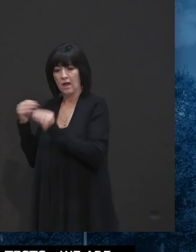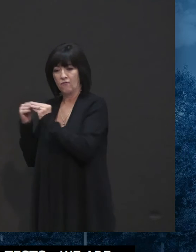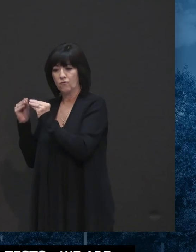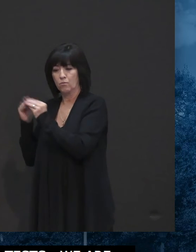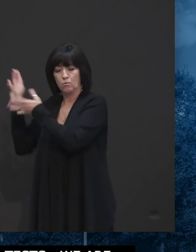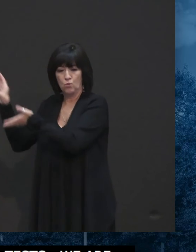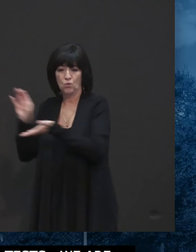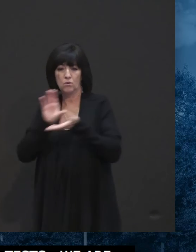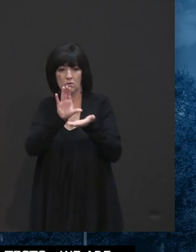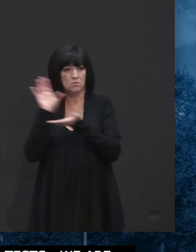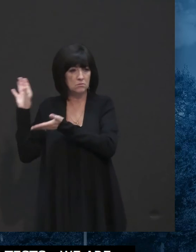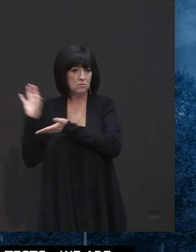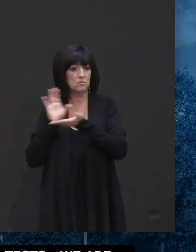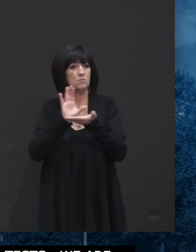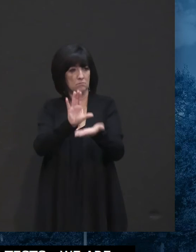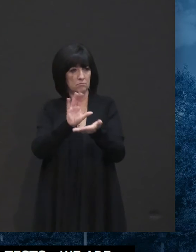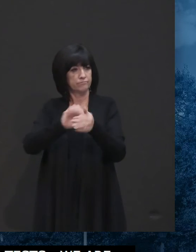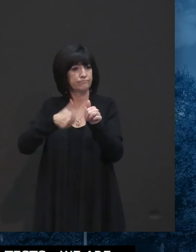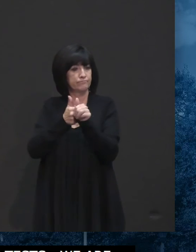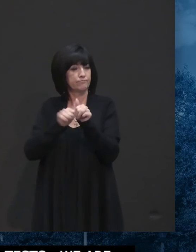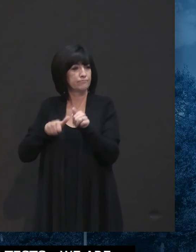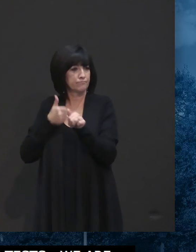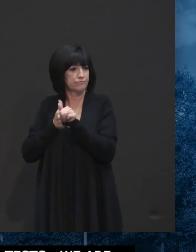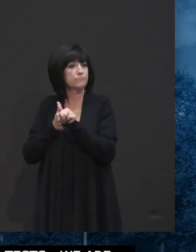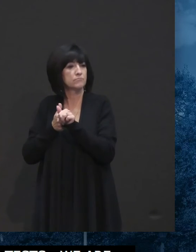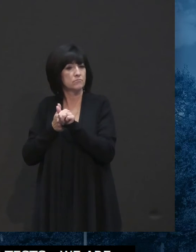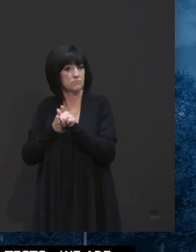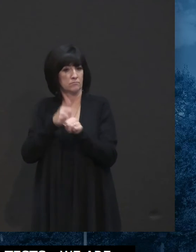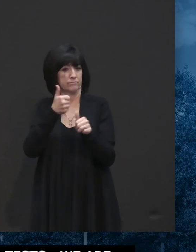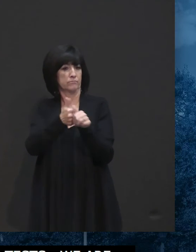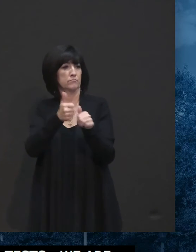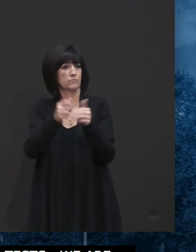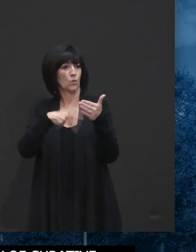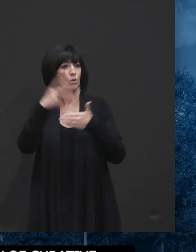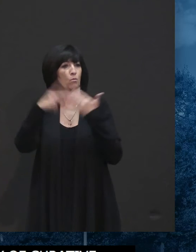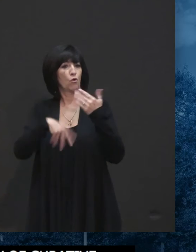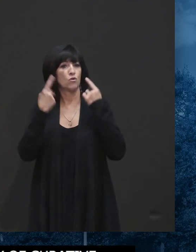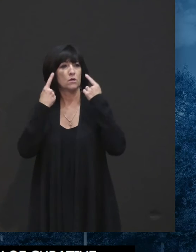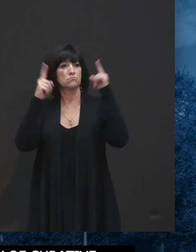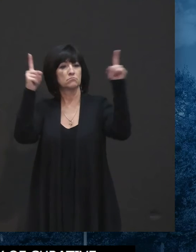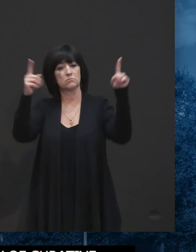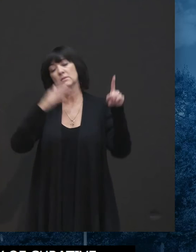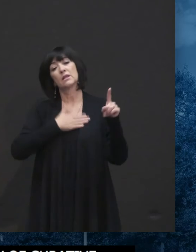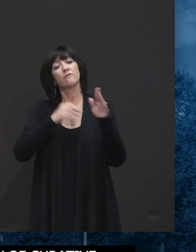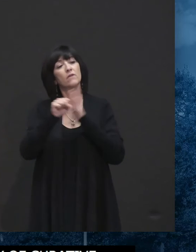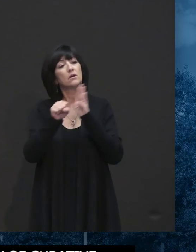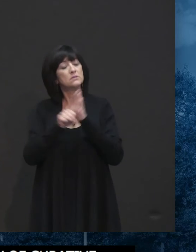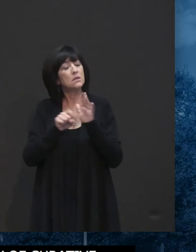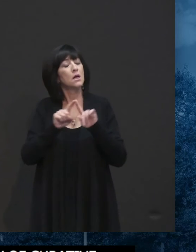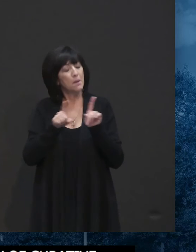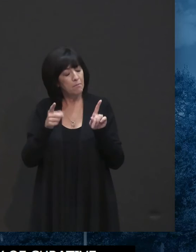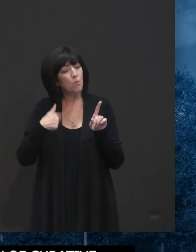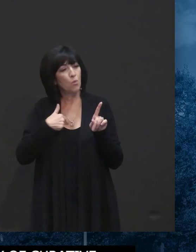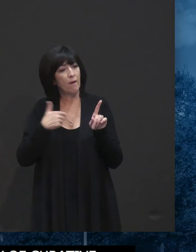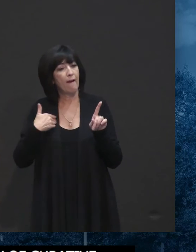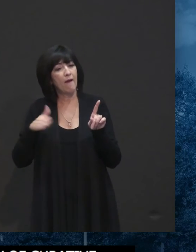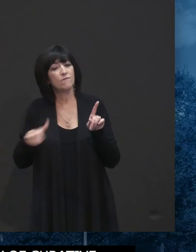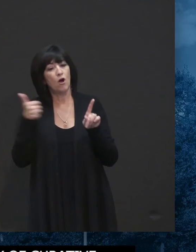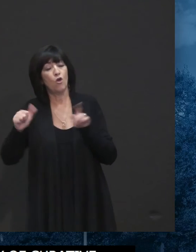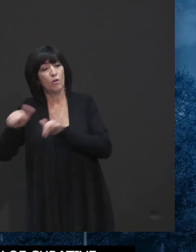a successful program for us in the state. But we have a number of other programs and partners that we work